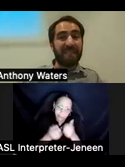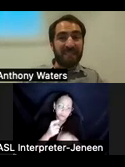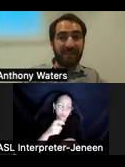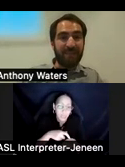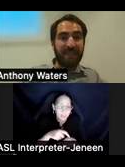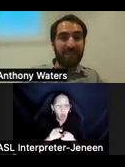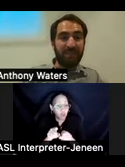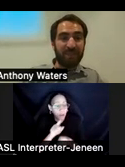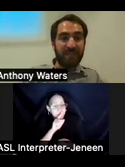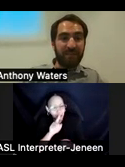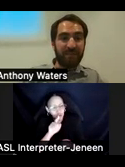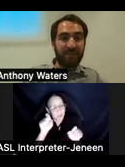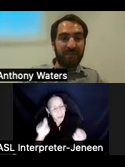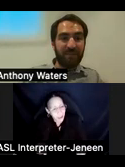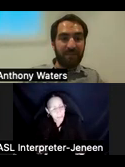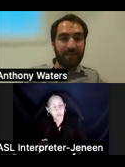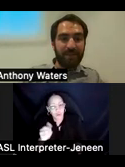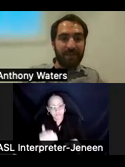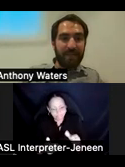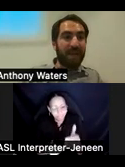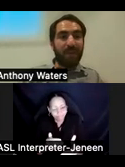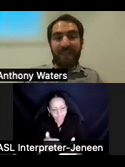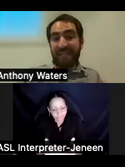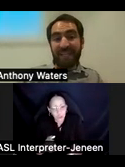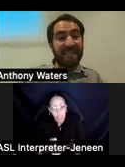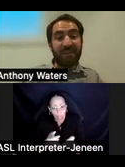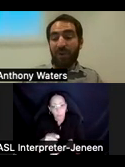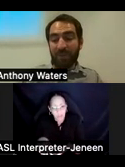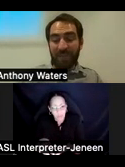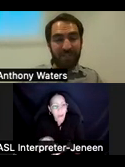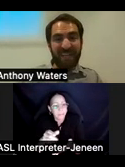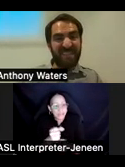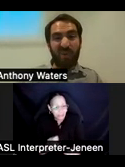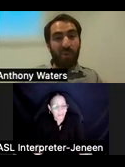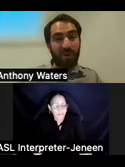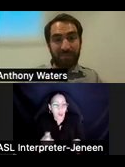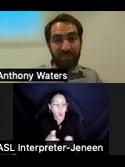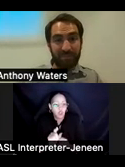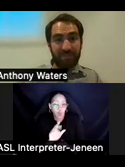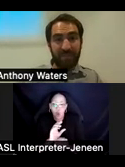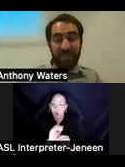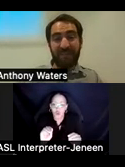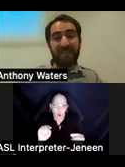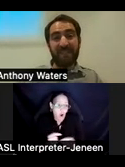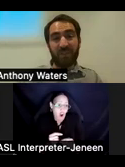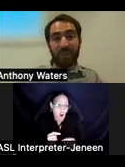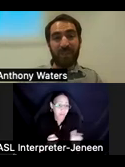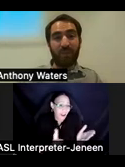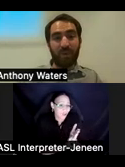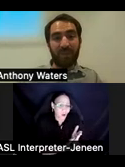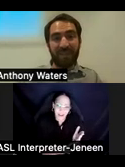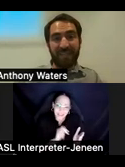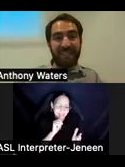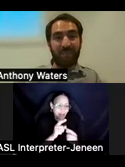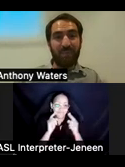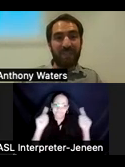steps necessary to make them feel safe. And by the way, things like no harm contracts, they don't work. The evidence has shown that they don't